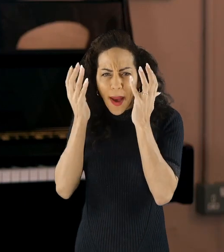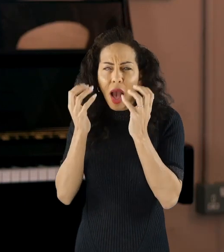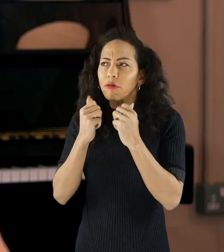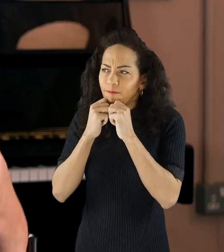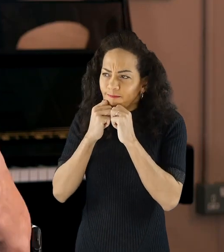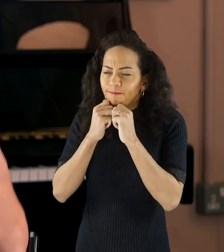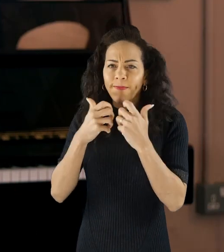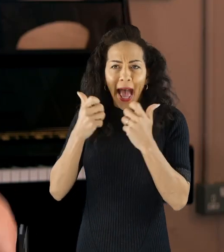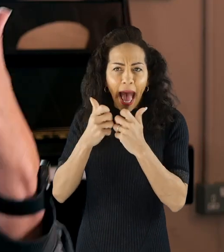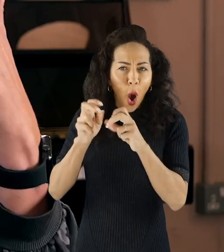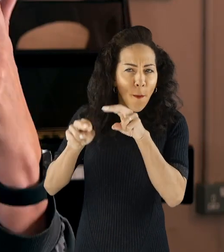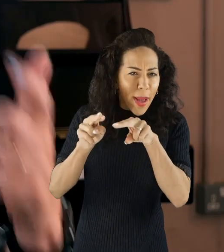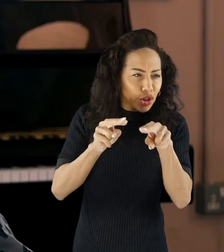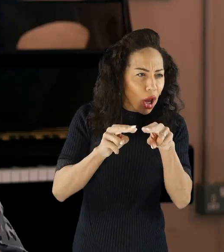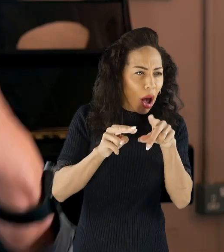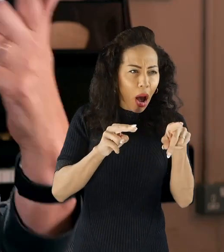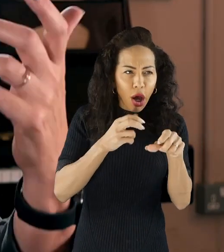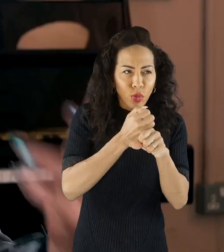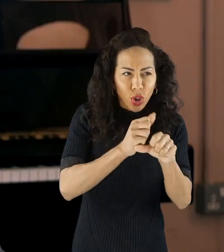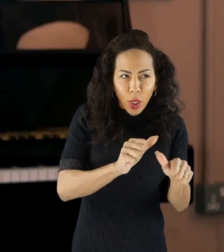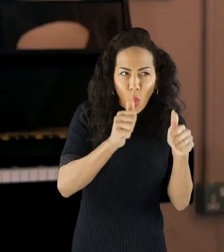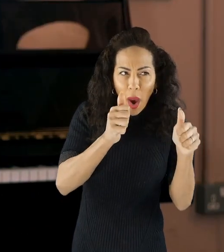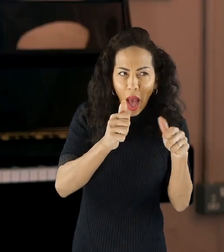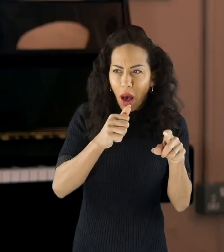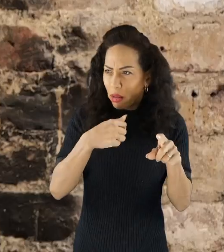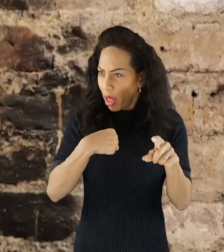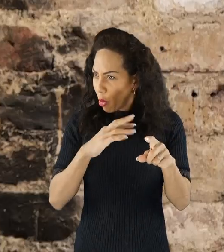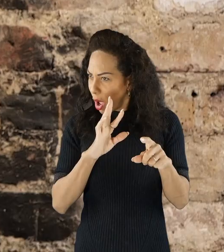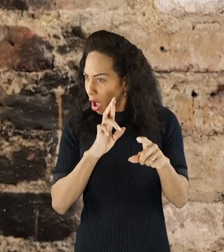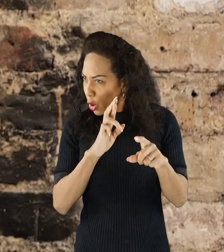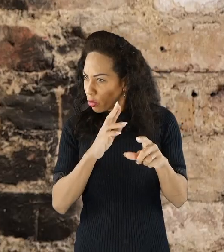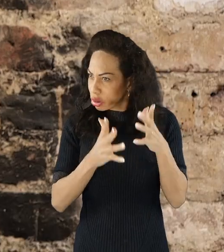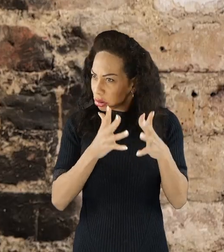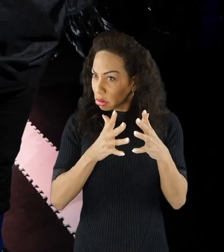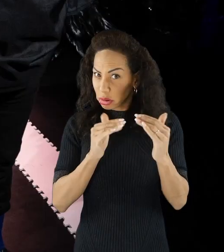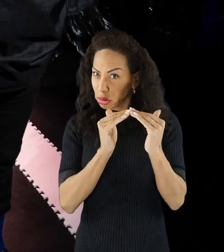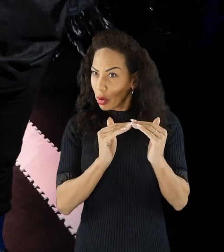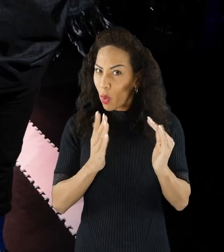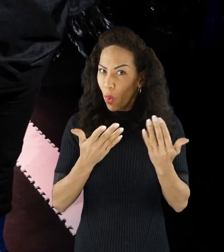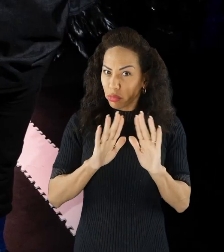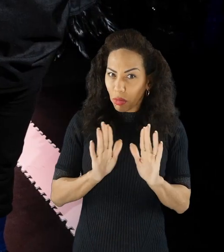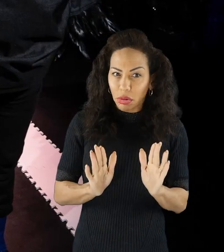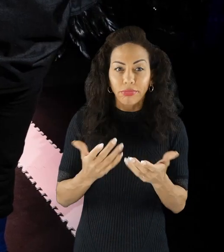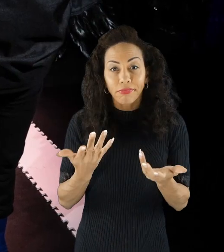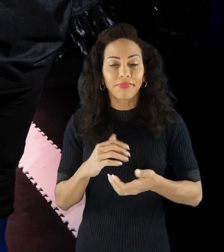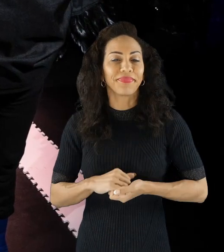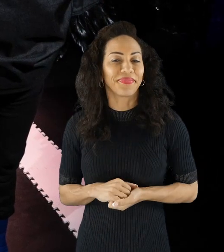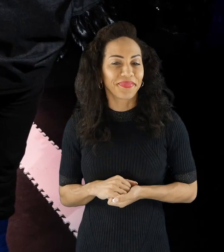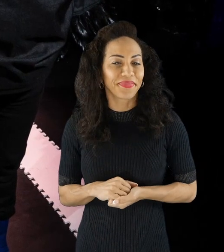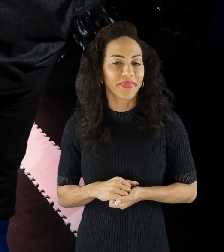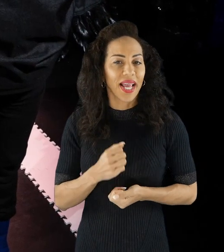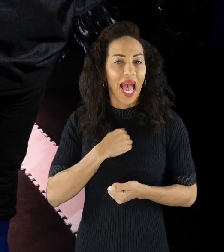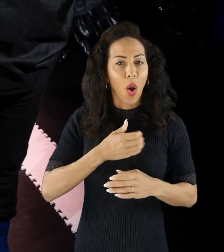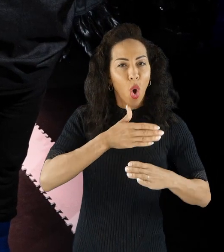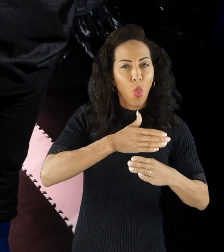going to measure whether we're doing as well as we want to do. I think that our work and what we've developed has